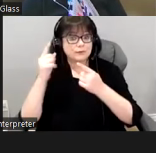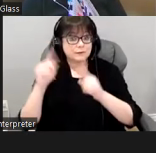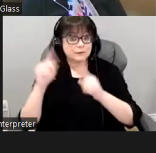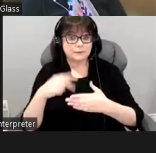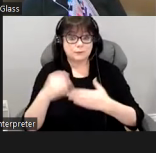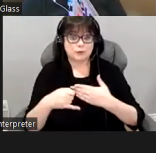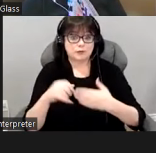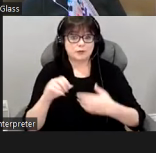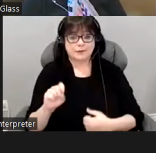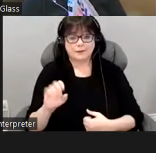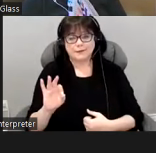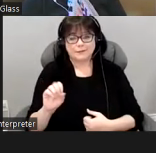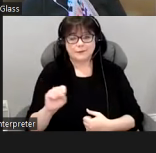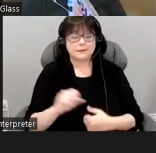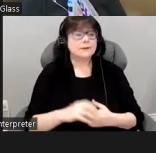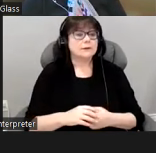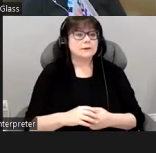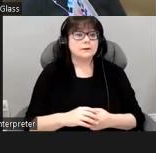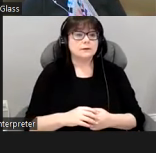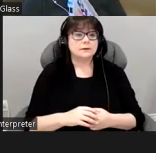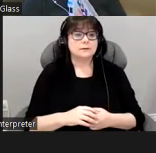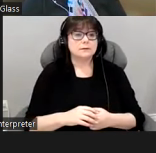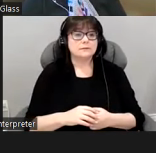Last year, about a year ago,